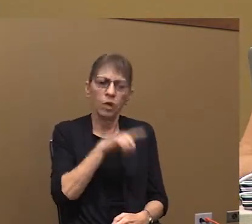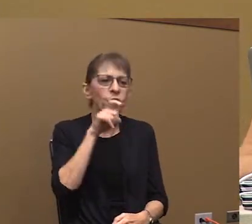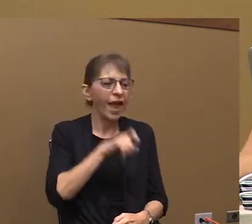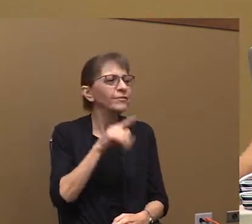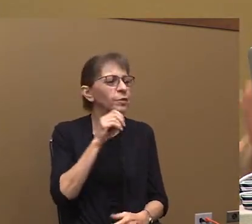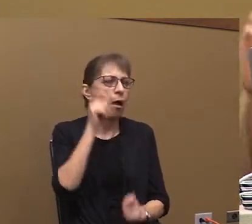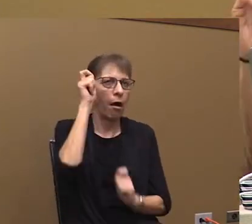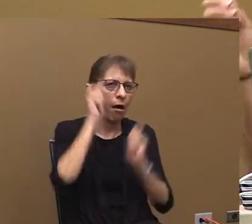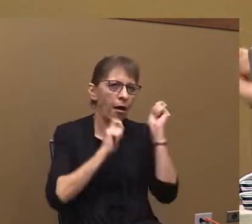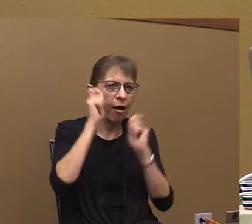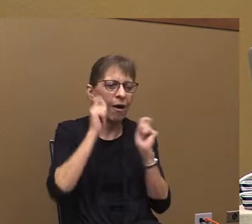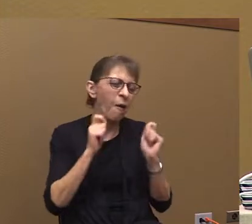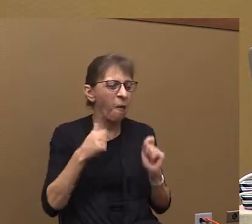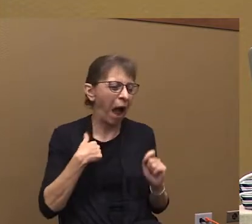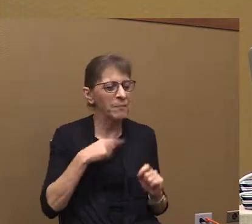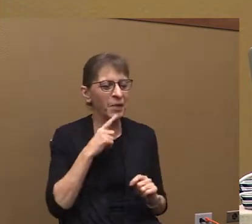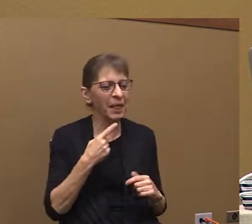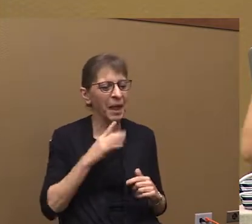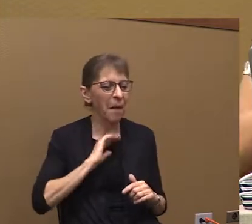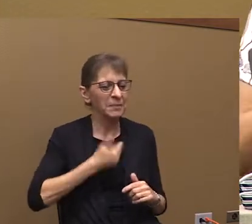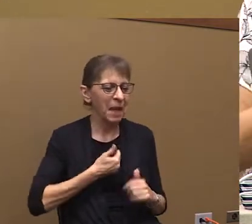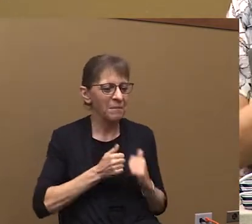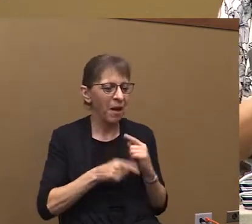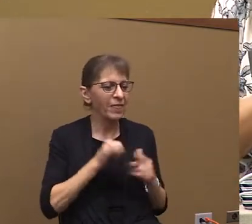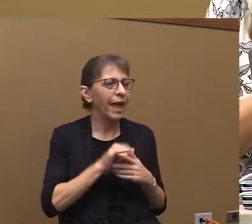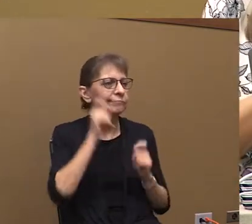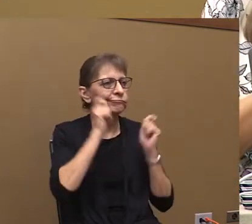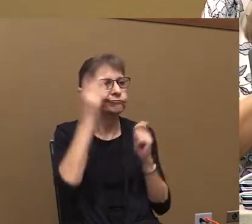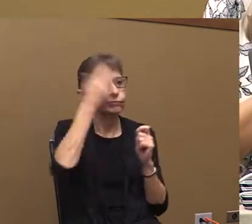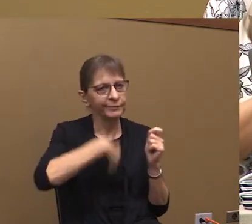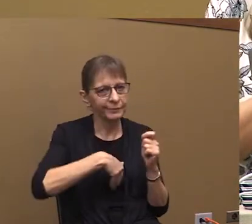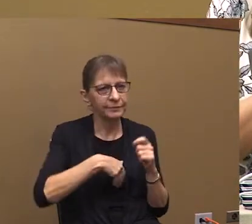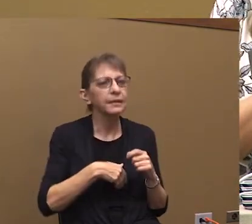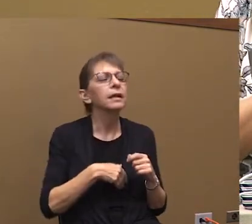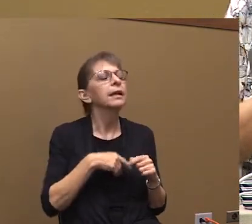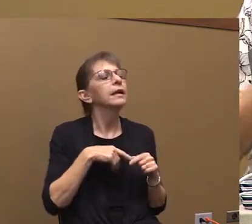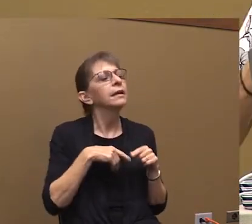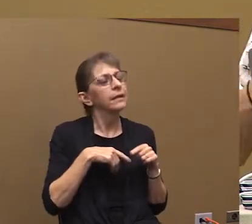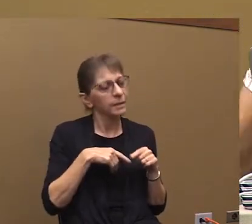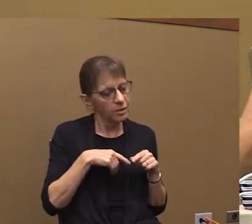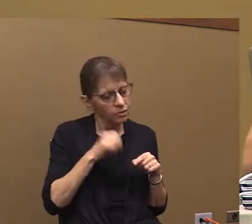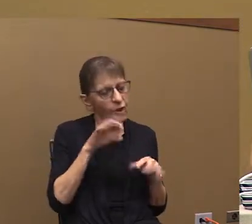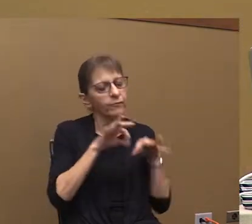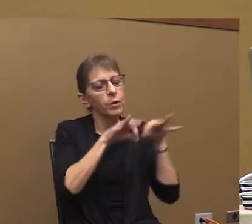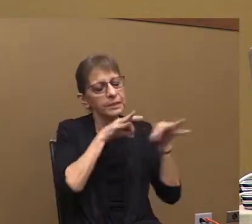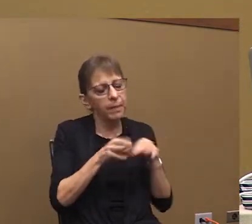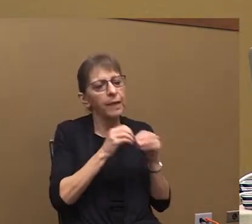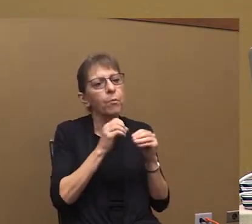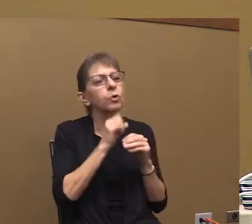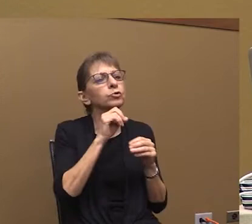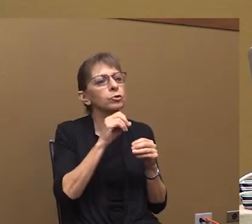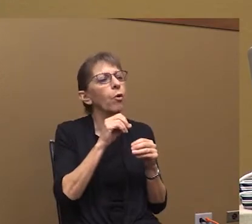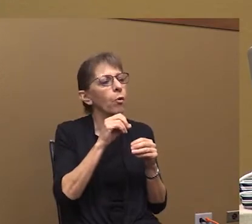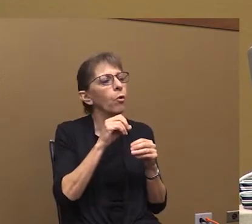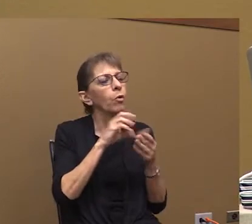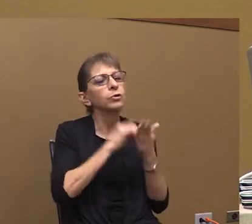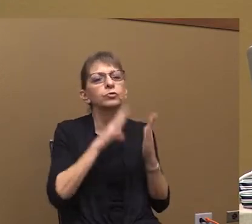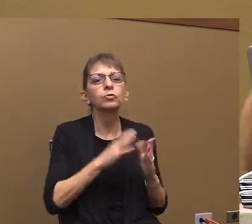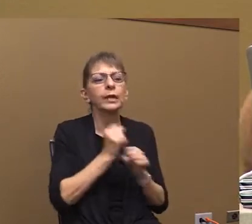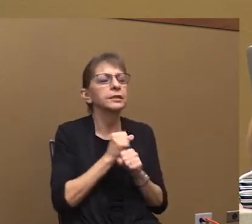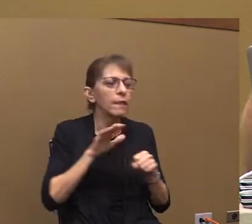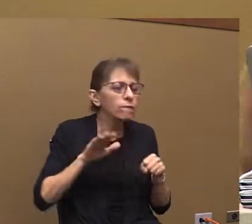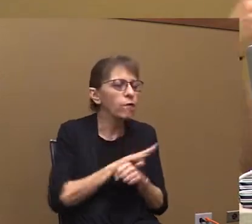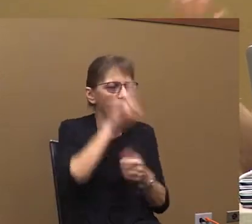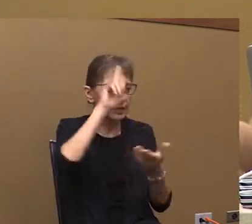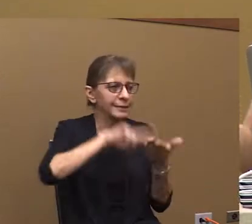not. And to deliver that information to our learners with vision loss so